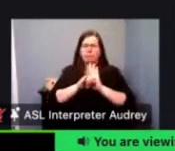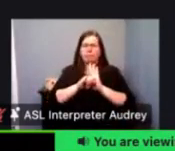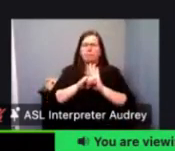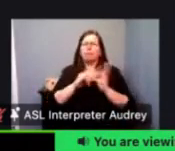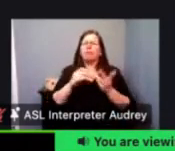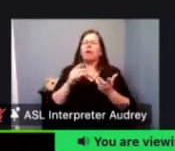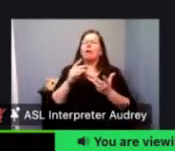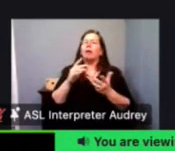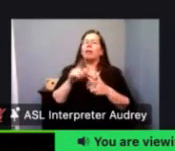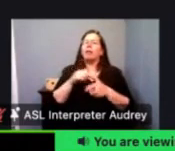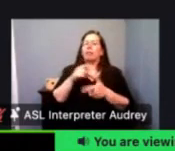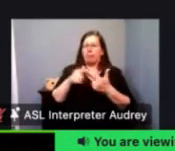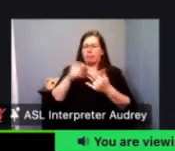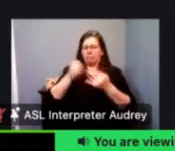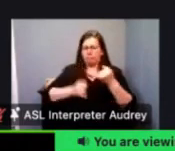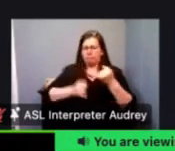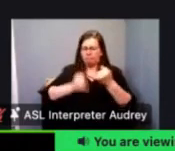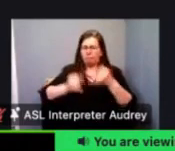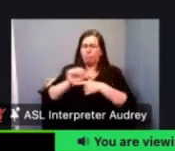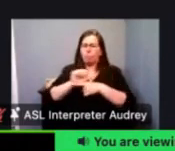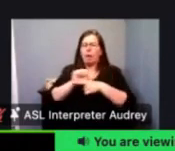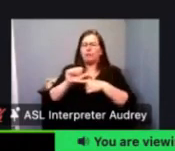block.